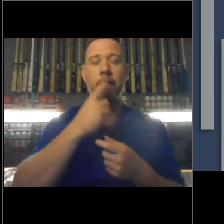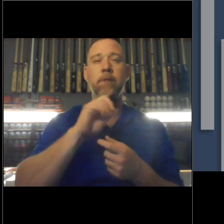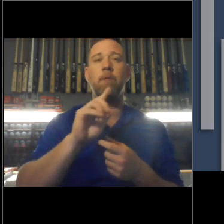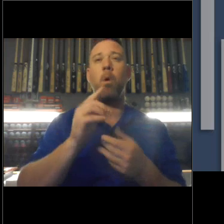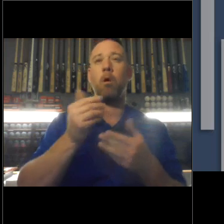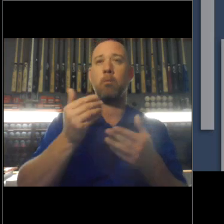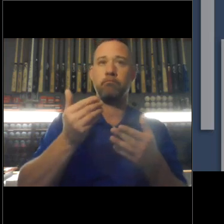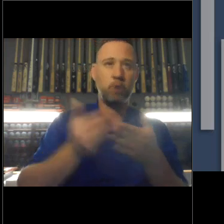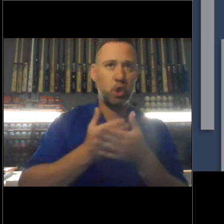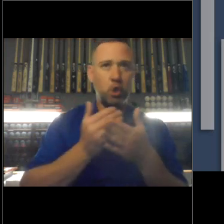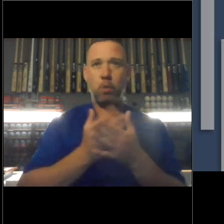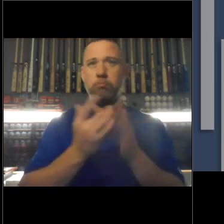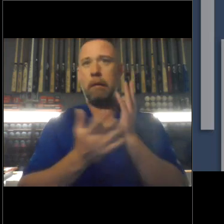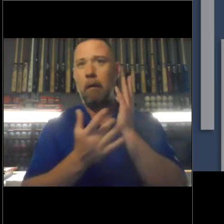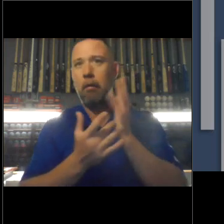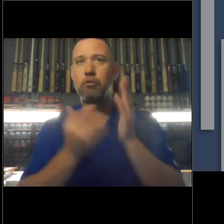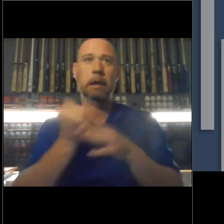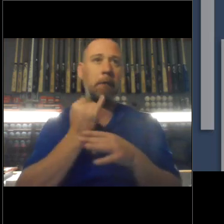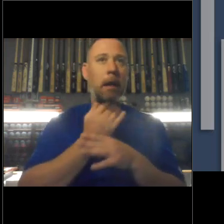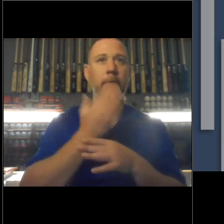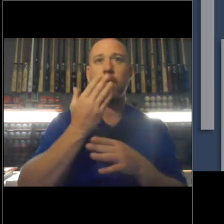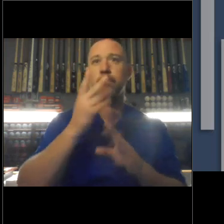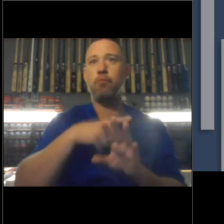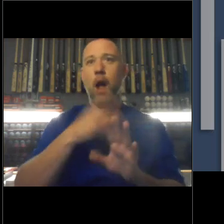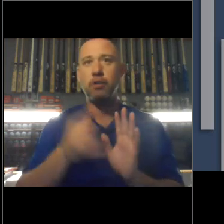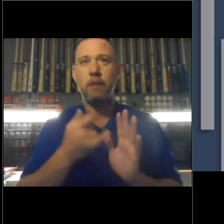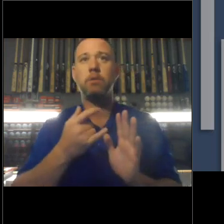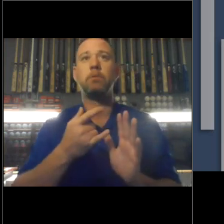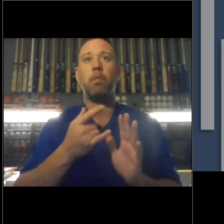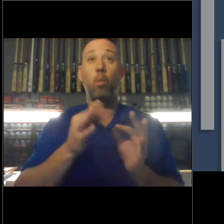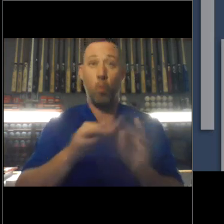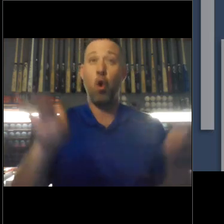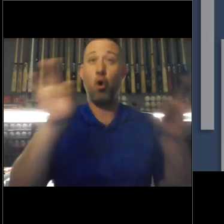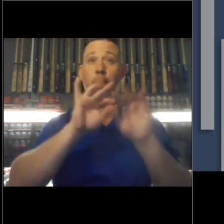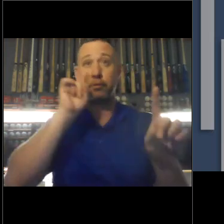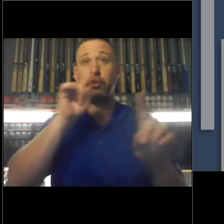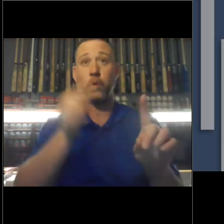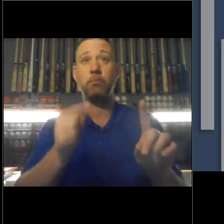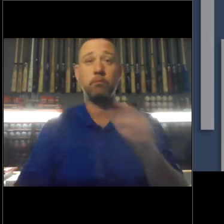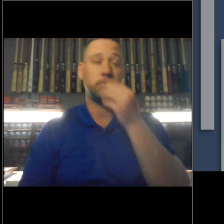projects that regions, are pursuing? Okay, yeah, good questions.